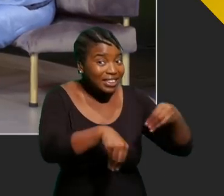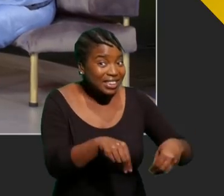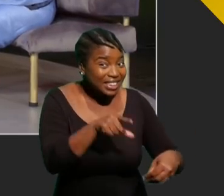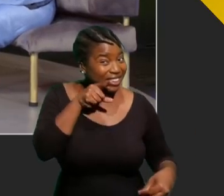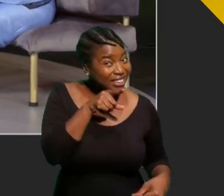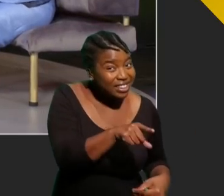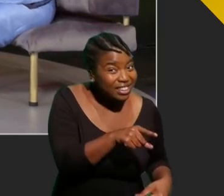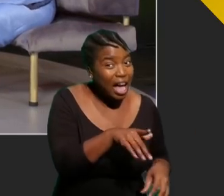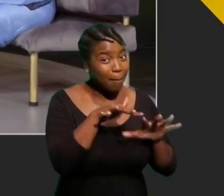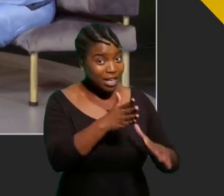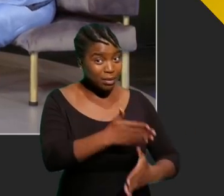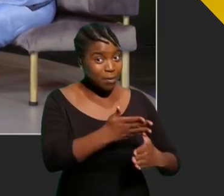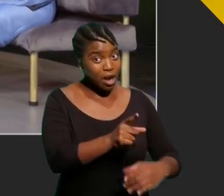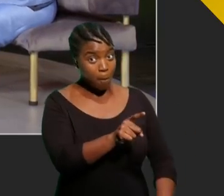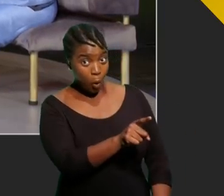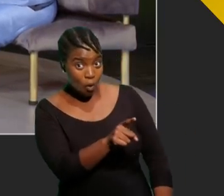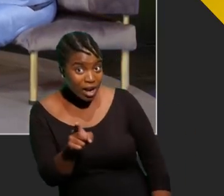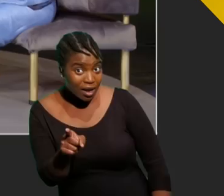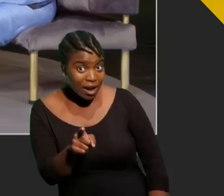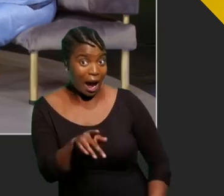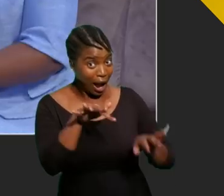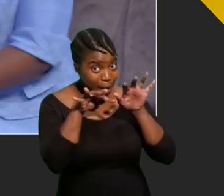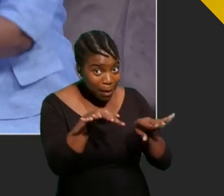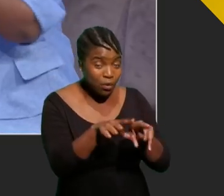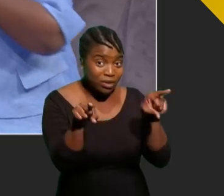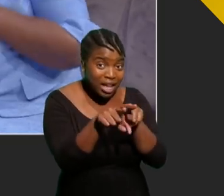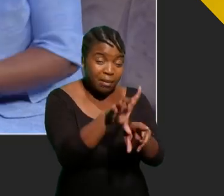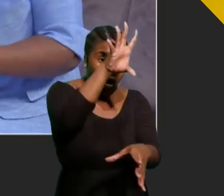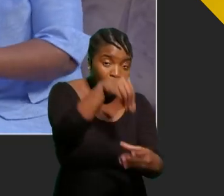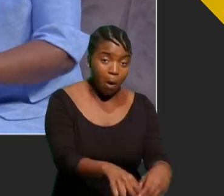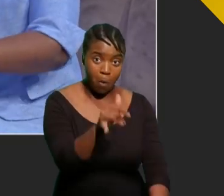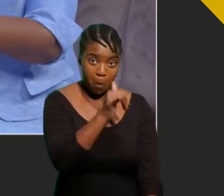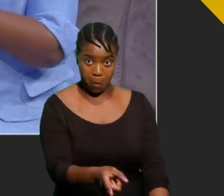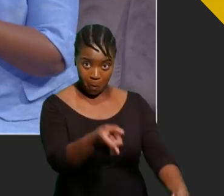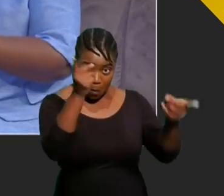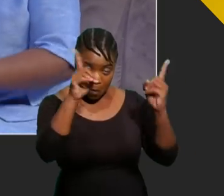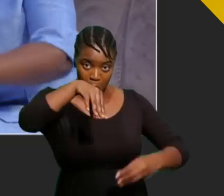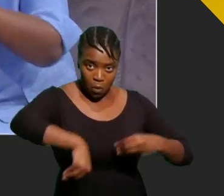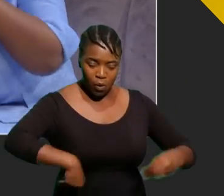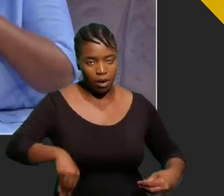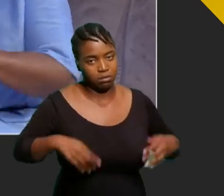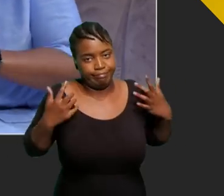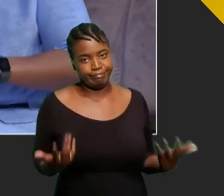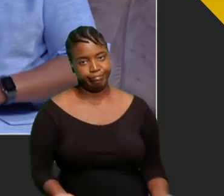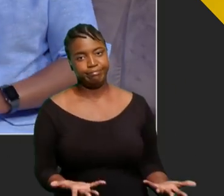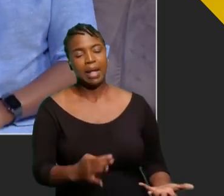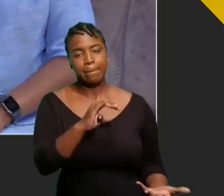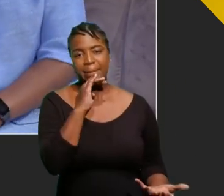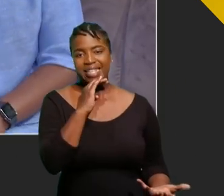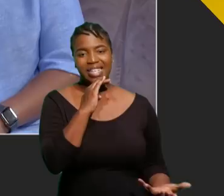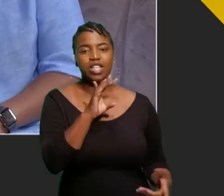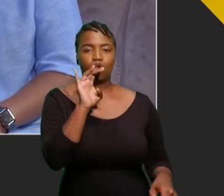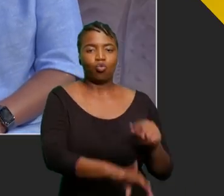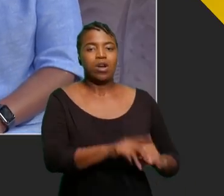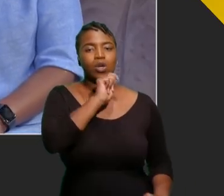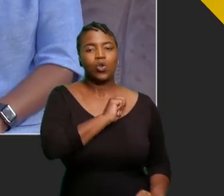itself implicated and that is itself so severely compromised morally, you